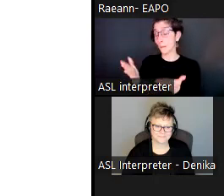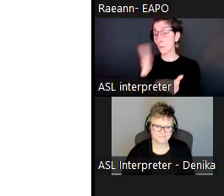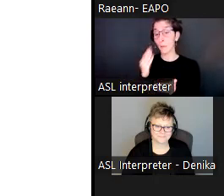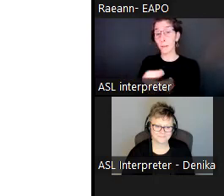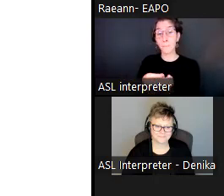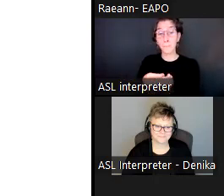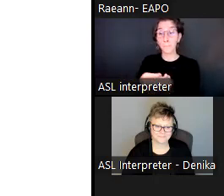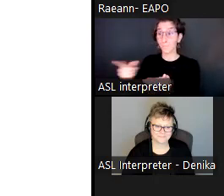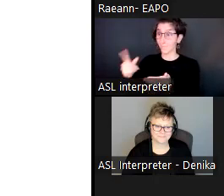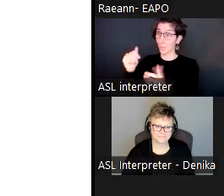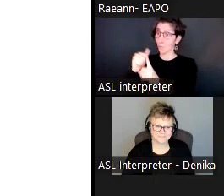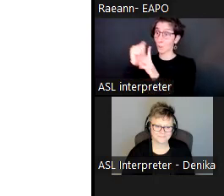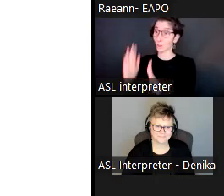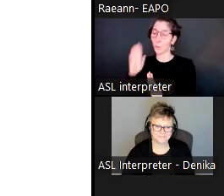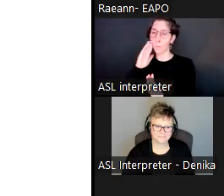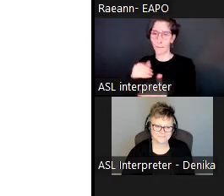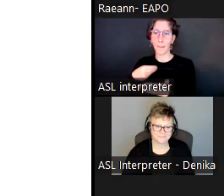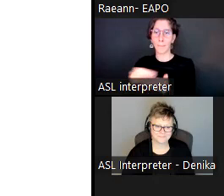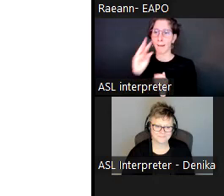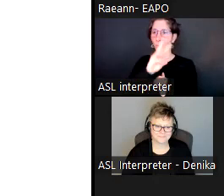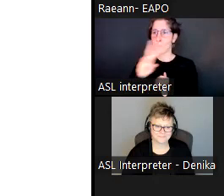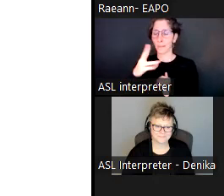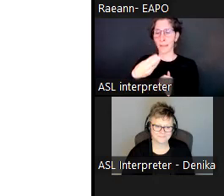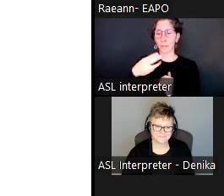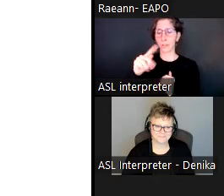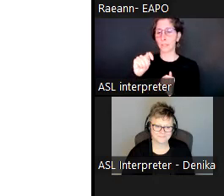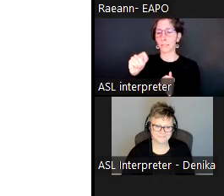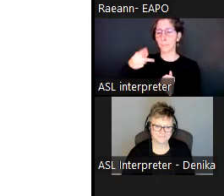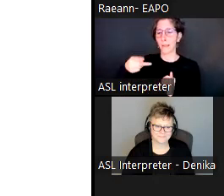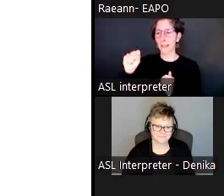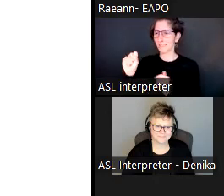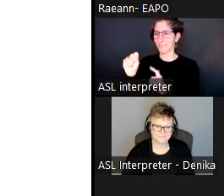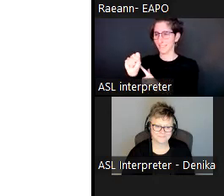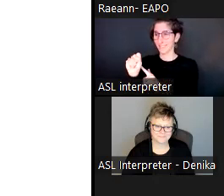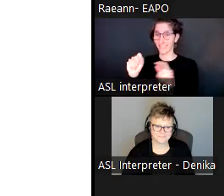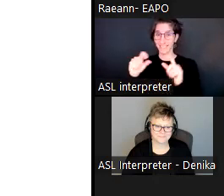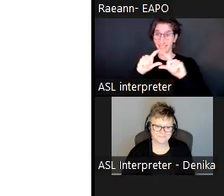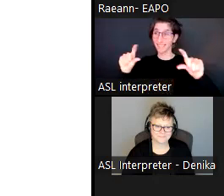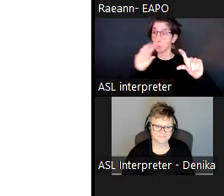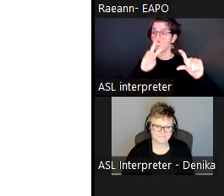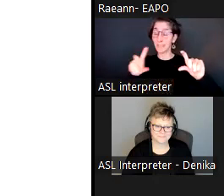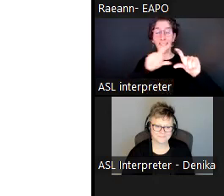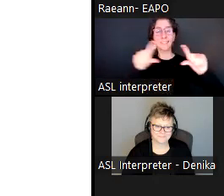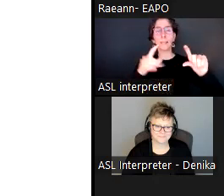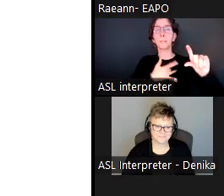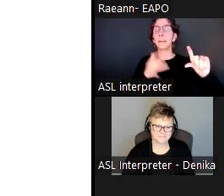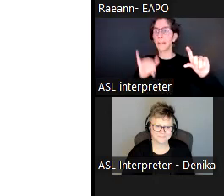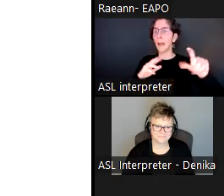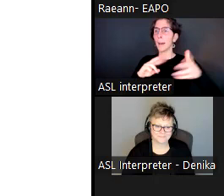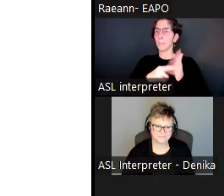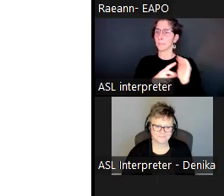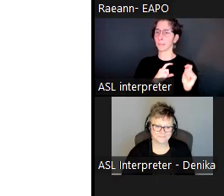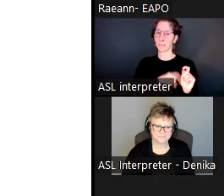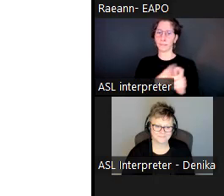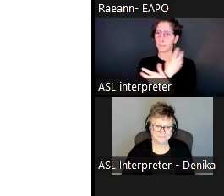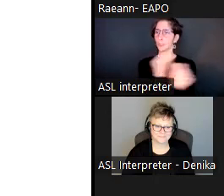the HTTPS, which HTTPS is usually like a secured website,